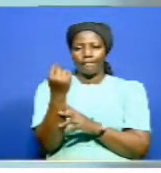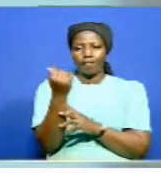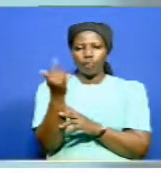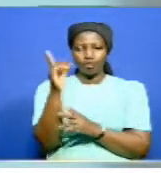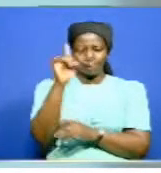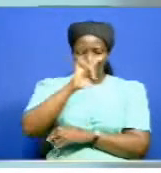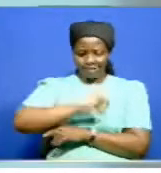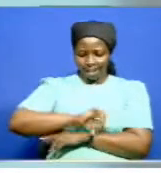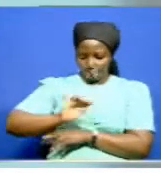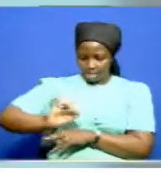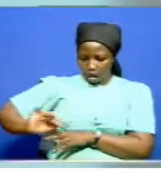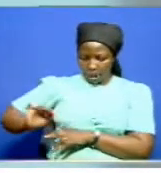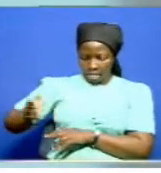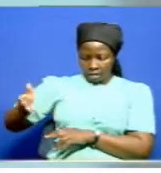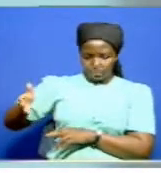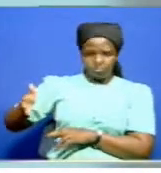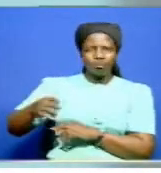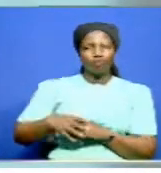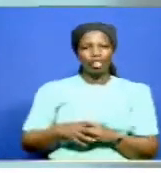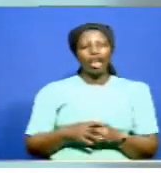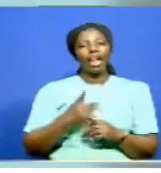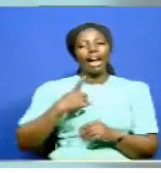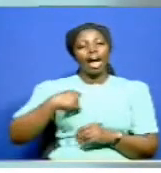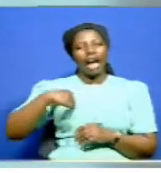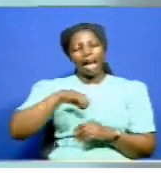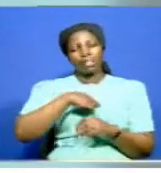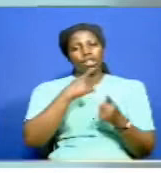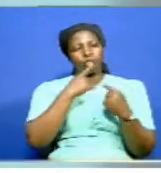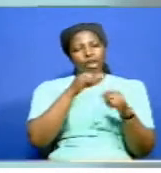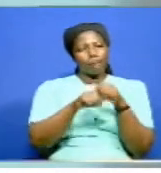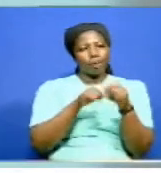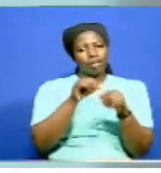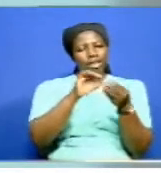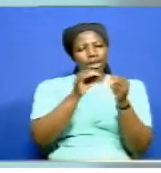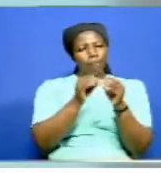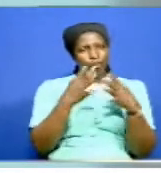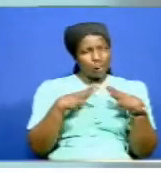ahead. And we're talking about candidate population of